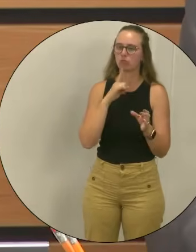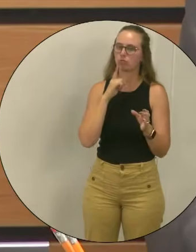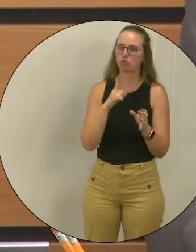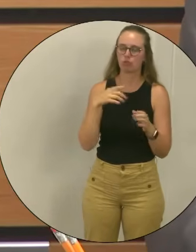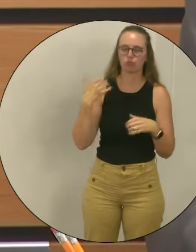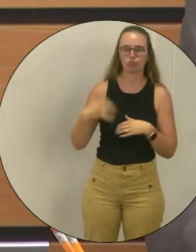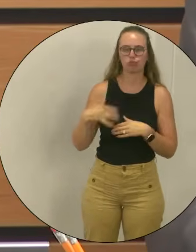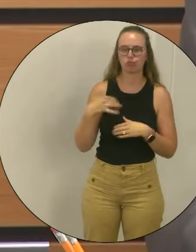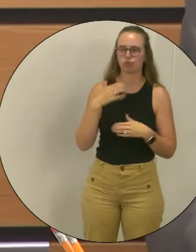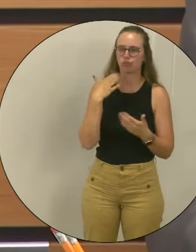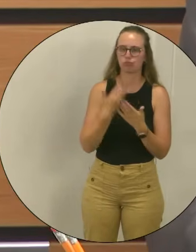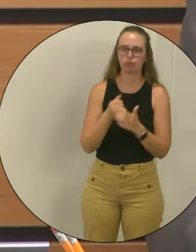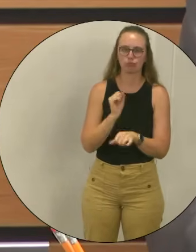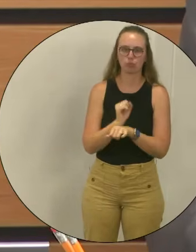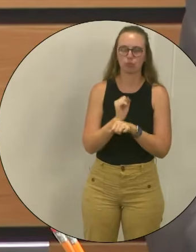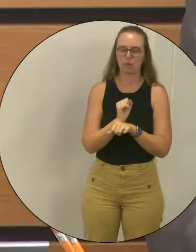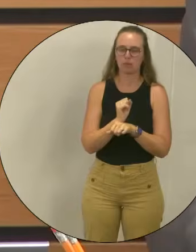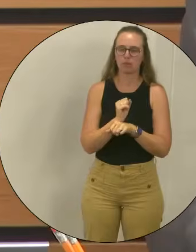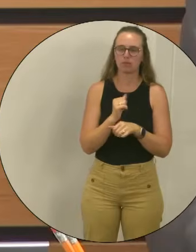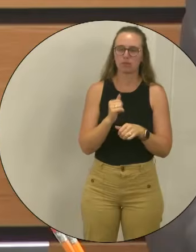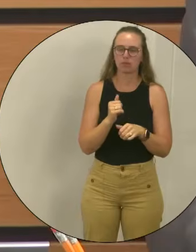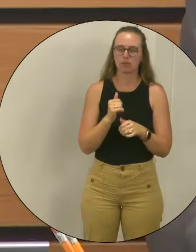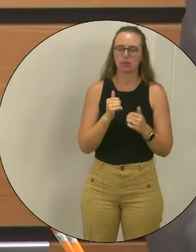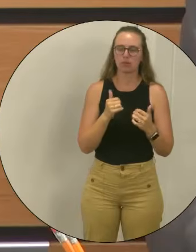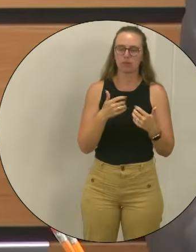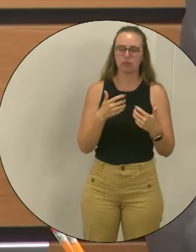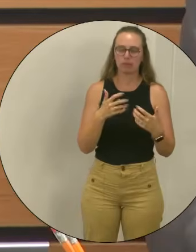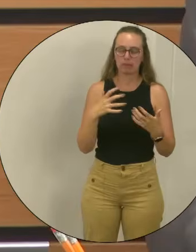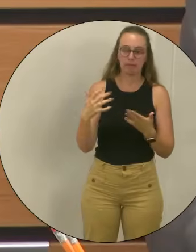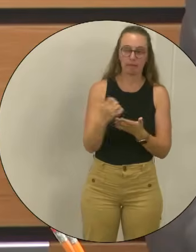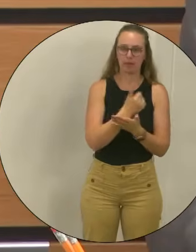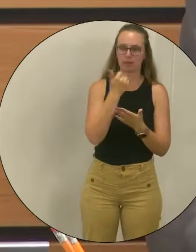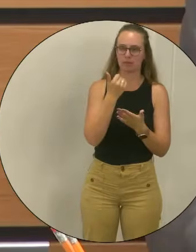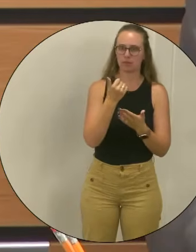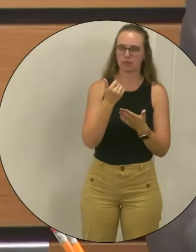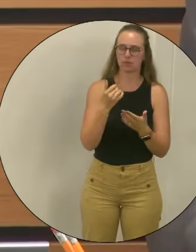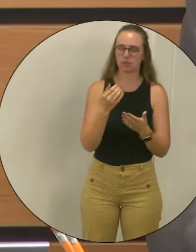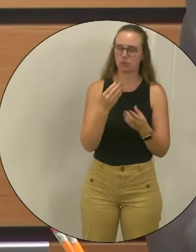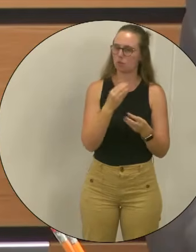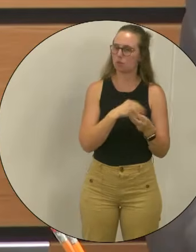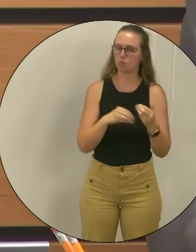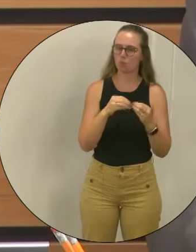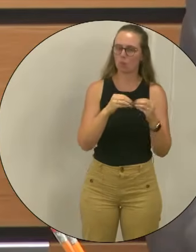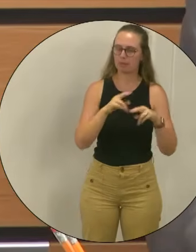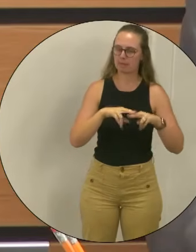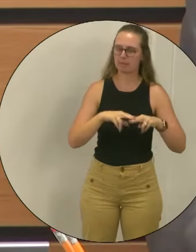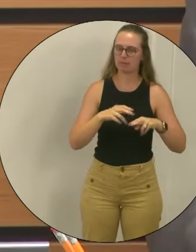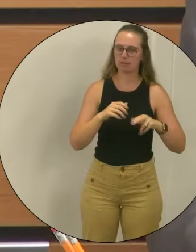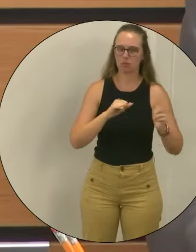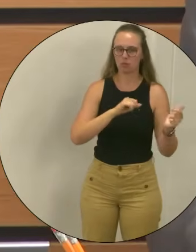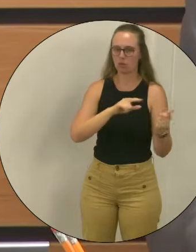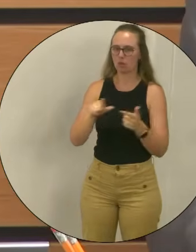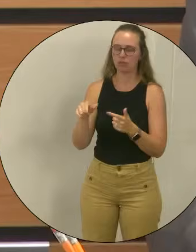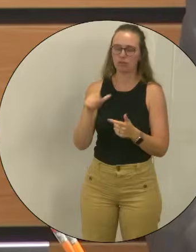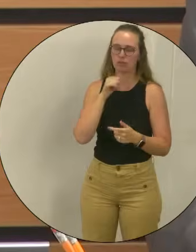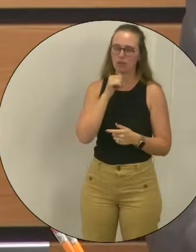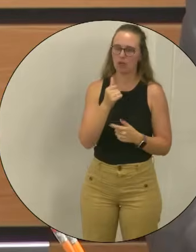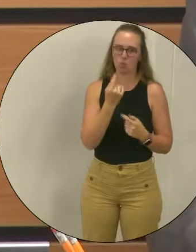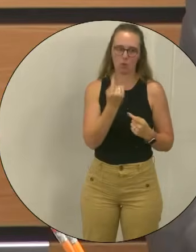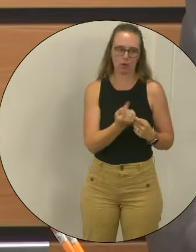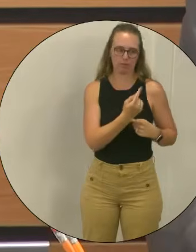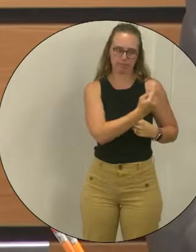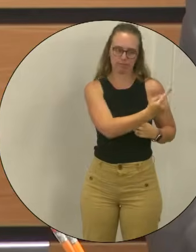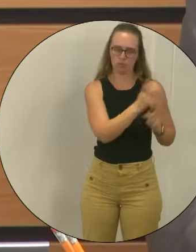great job in attaining the additional seats, and it's the whole entire team in this room. It's not any one